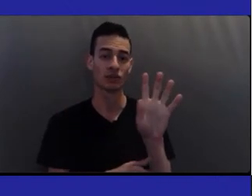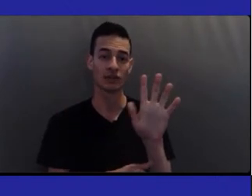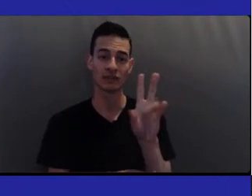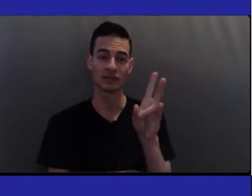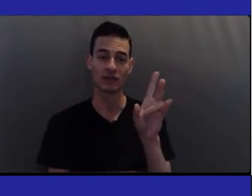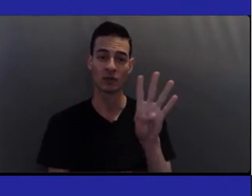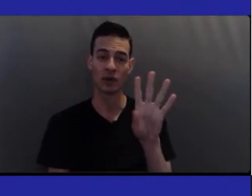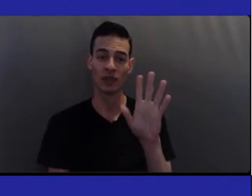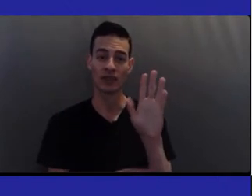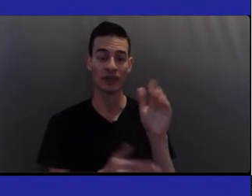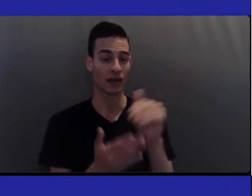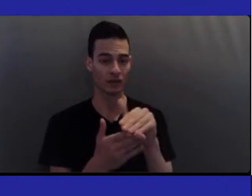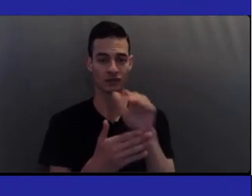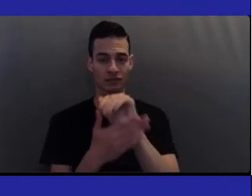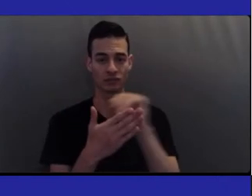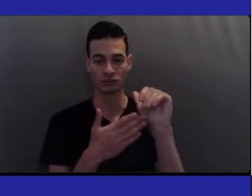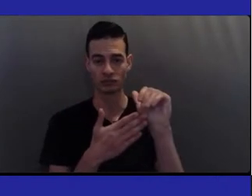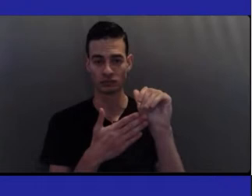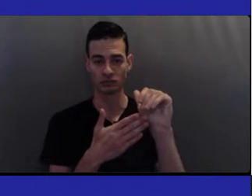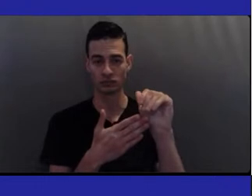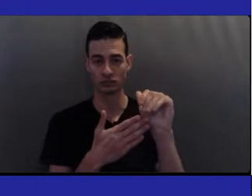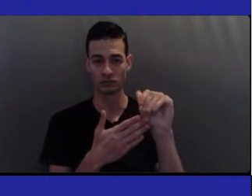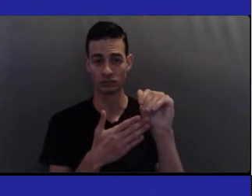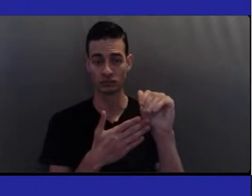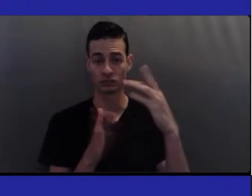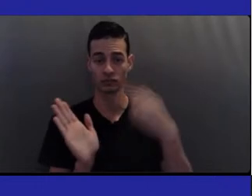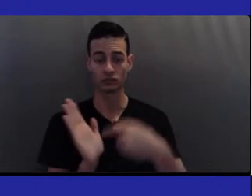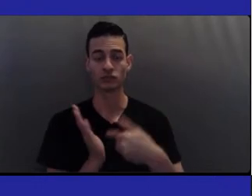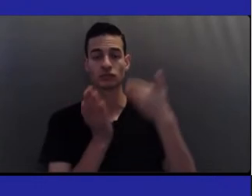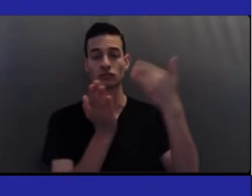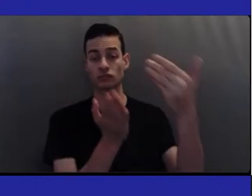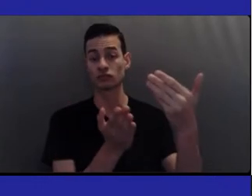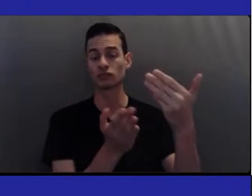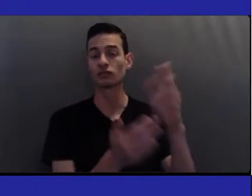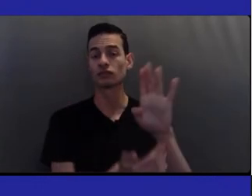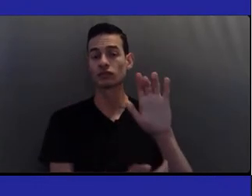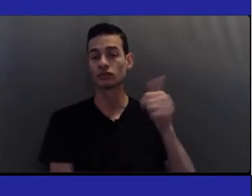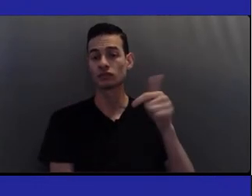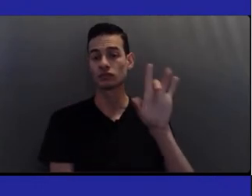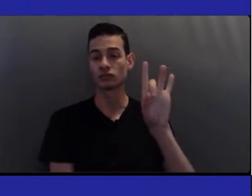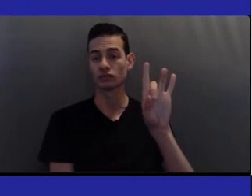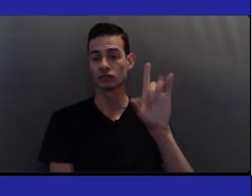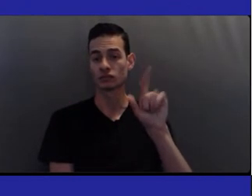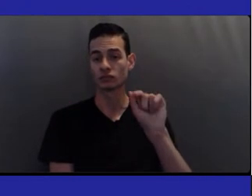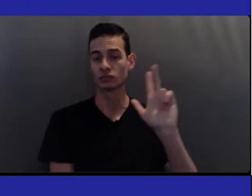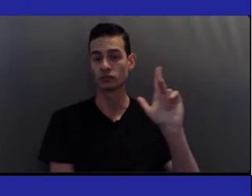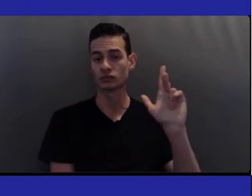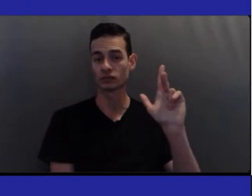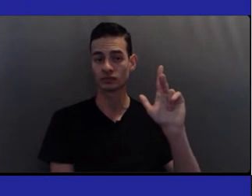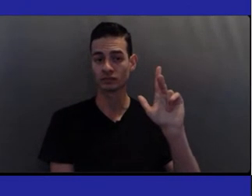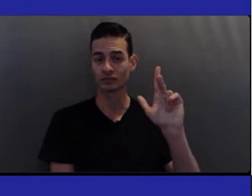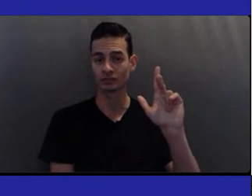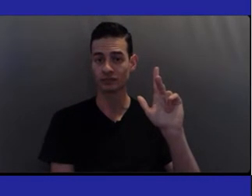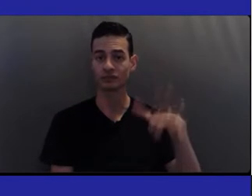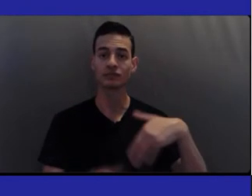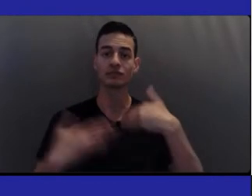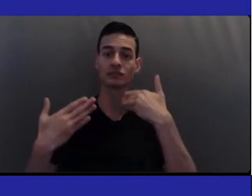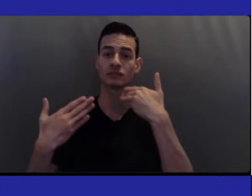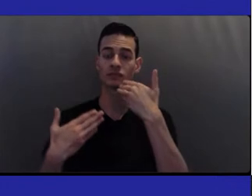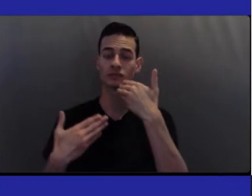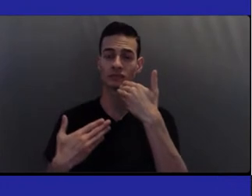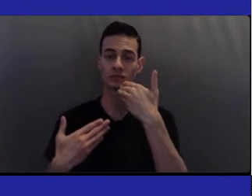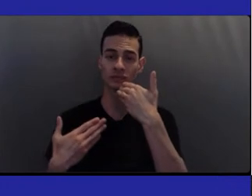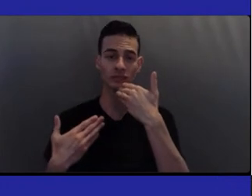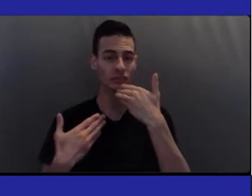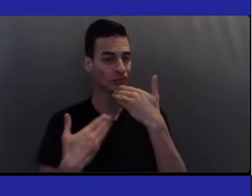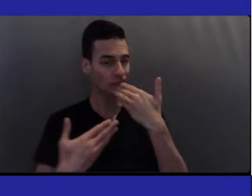$12,474,000. This was presented to the Capital Committee on April 8, 2023. Good afternoon, board members, Dr. Pagan and